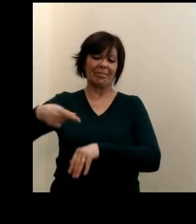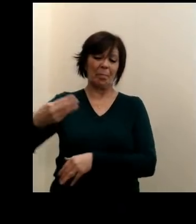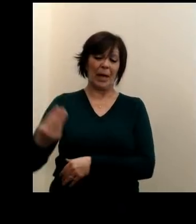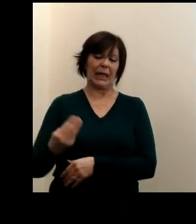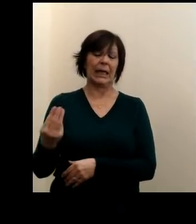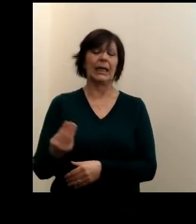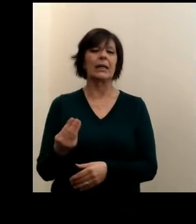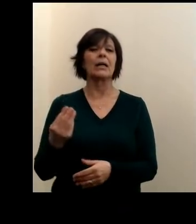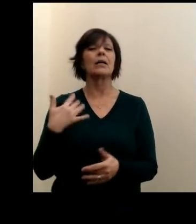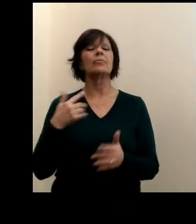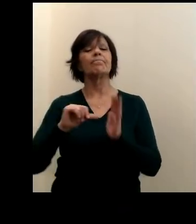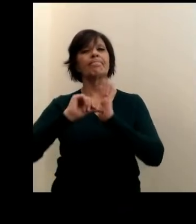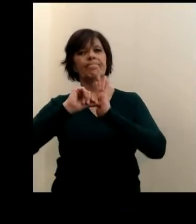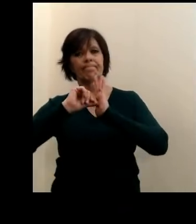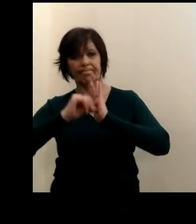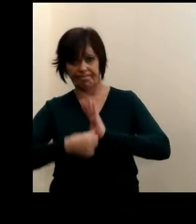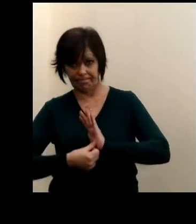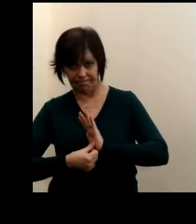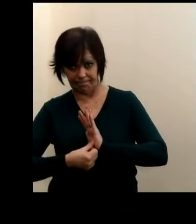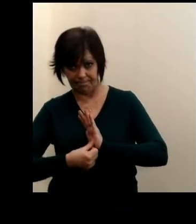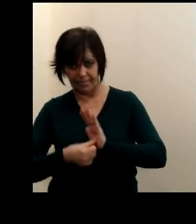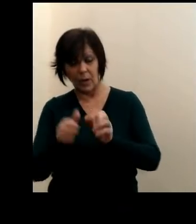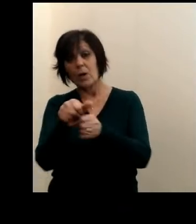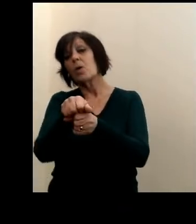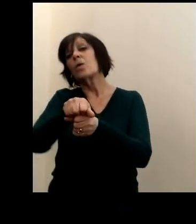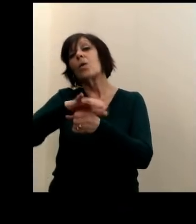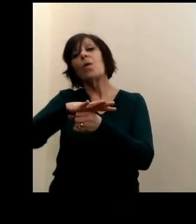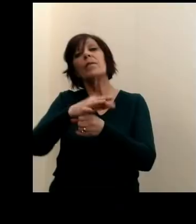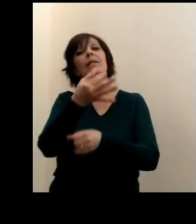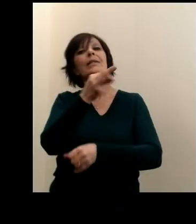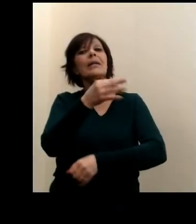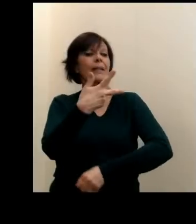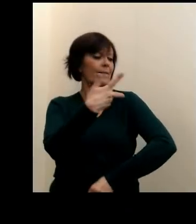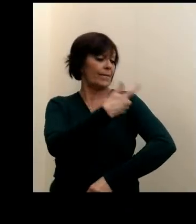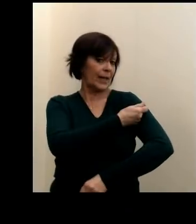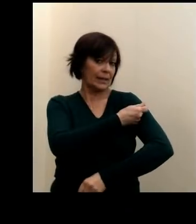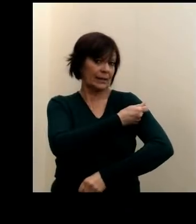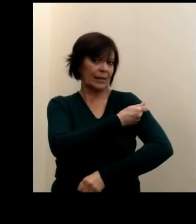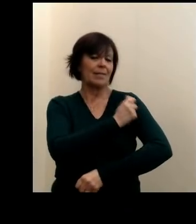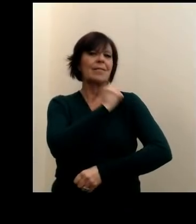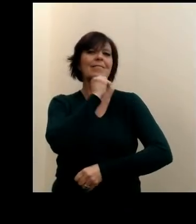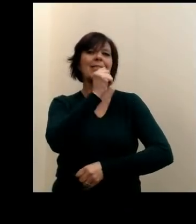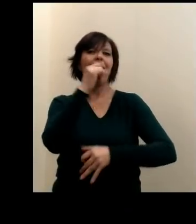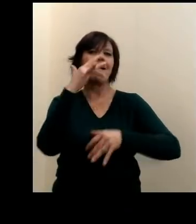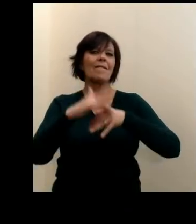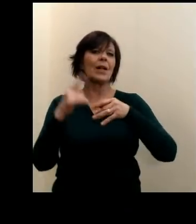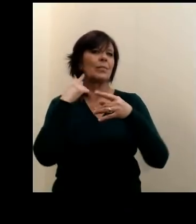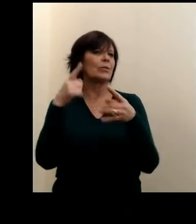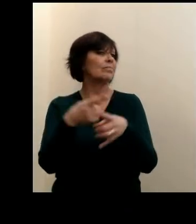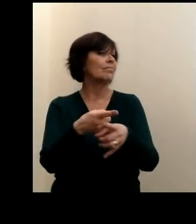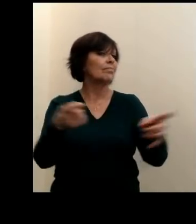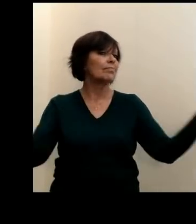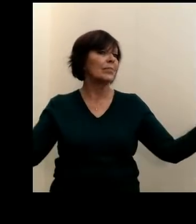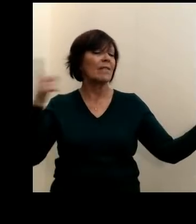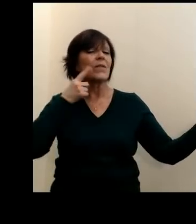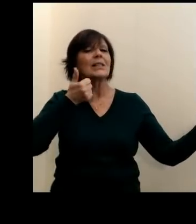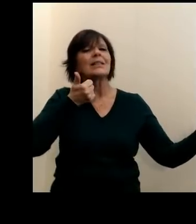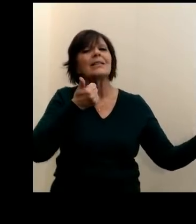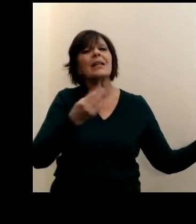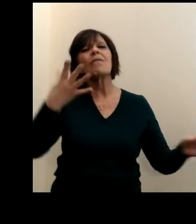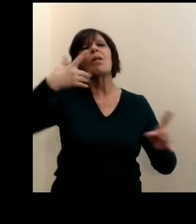want to reiterate that COVID-19 vaccine will not be available to the general population for several